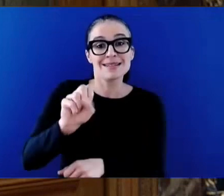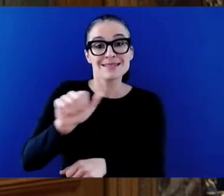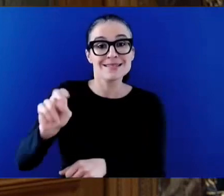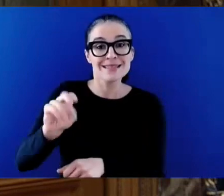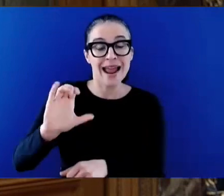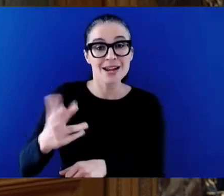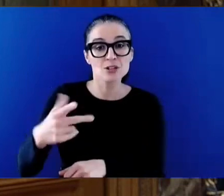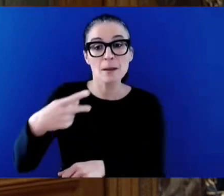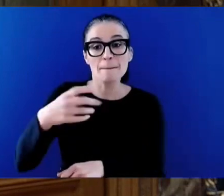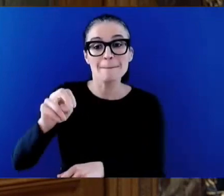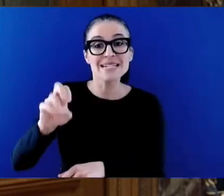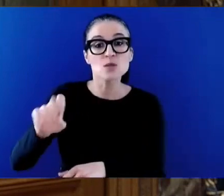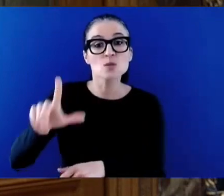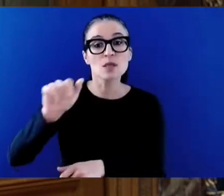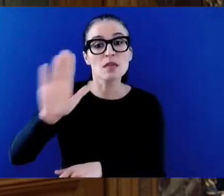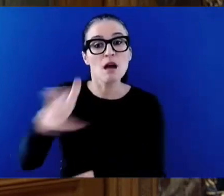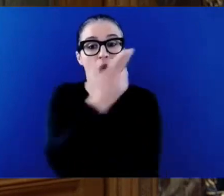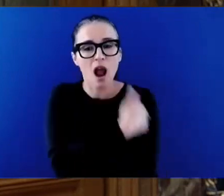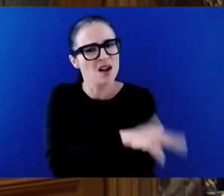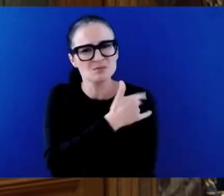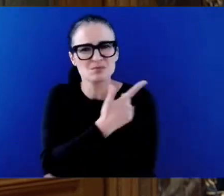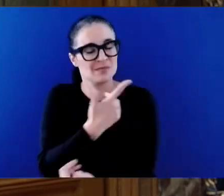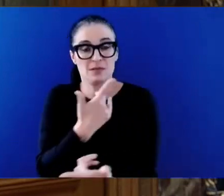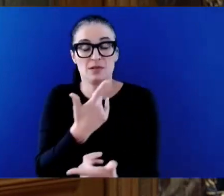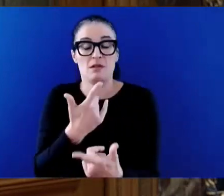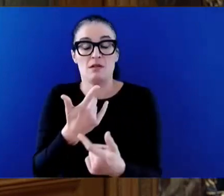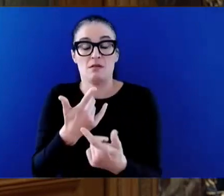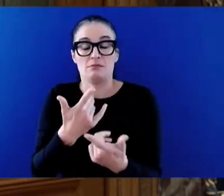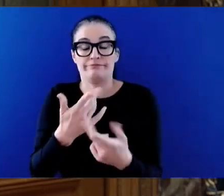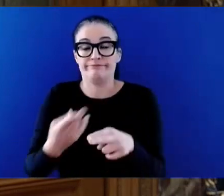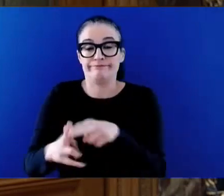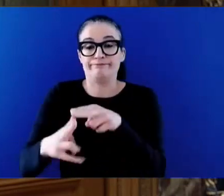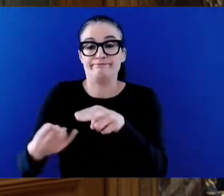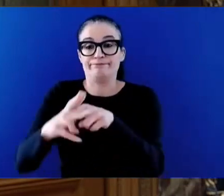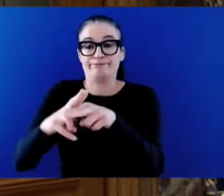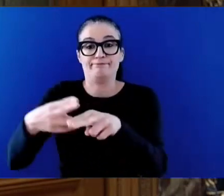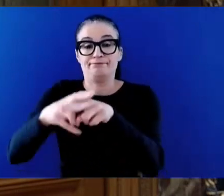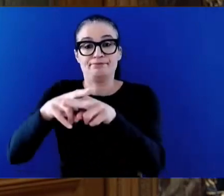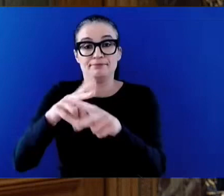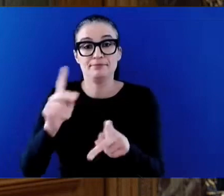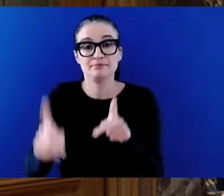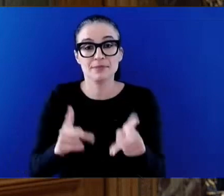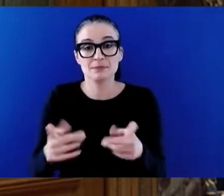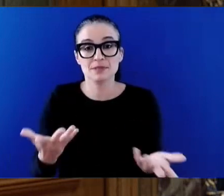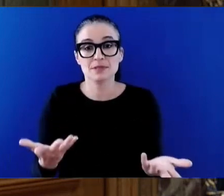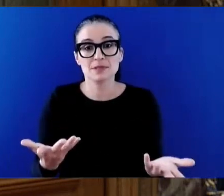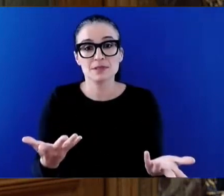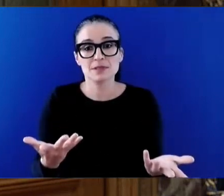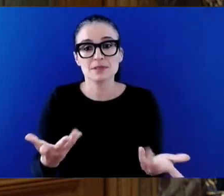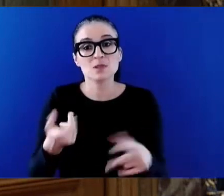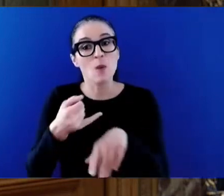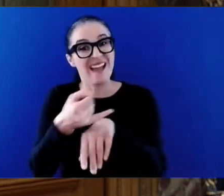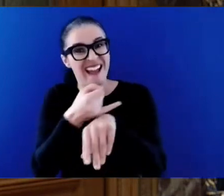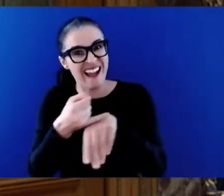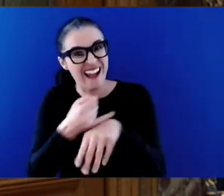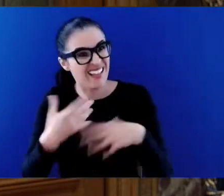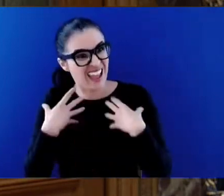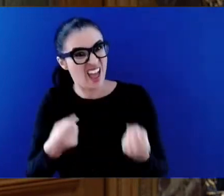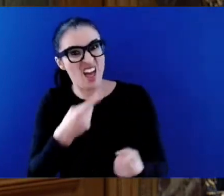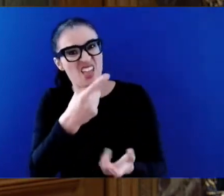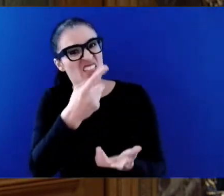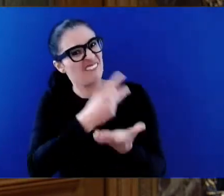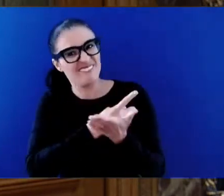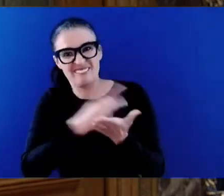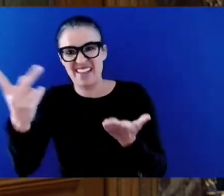Health and Island Health have failed to meet the operational and capital needs of our hospital. To the Minister of Health, why is he ignoring the Saanich Peninsula